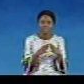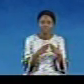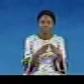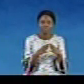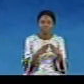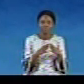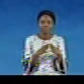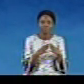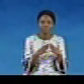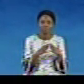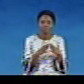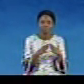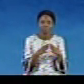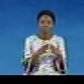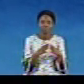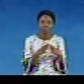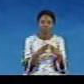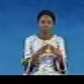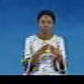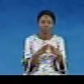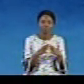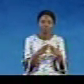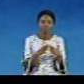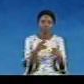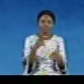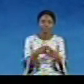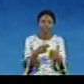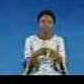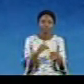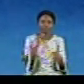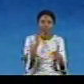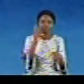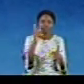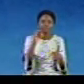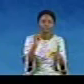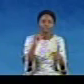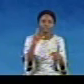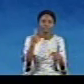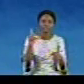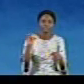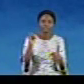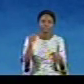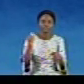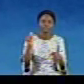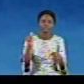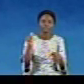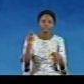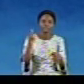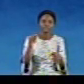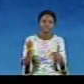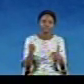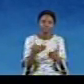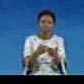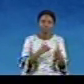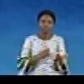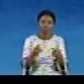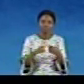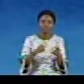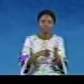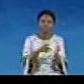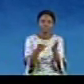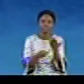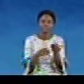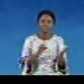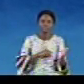English name is Williams. I'm from Trambras. Before I came to this program, I told my house people that I'm coming for this